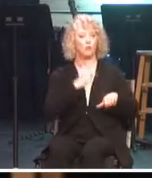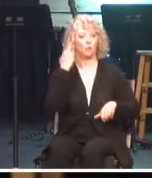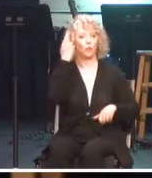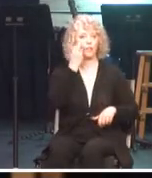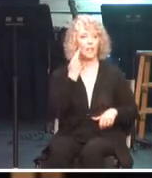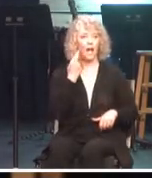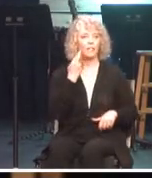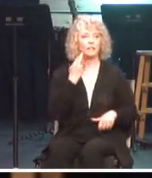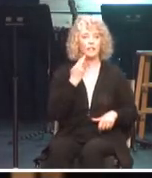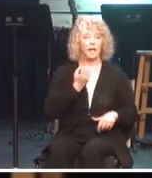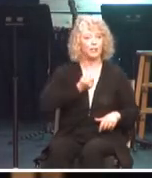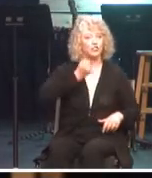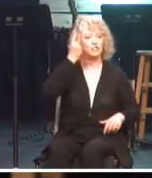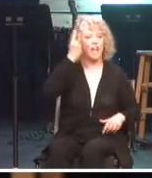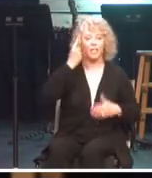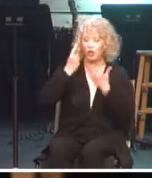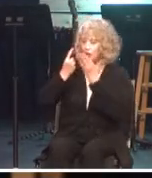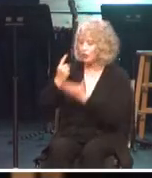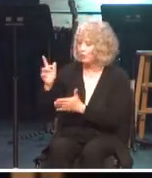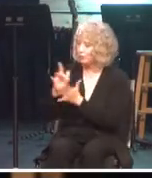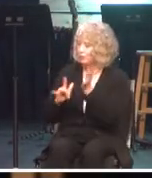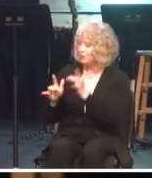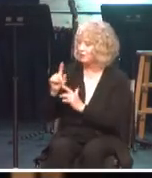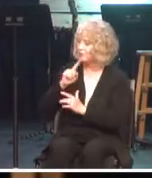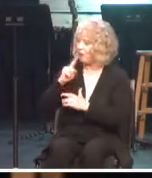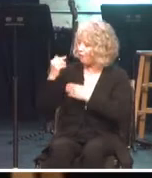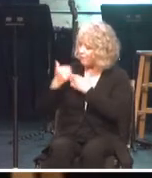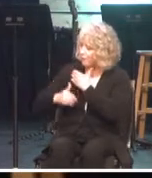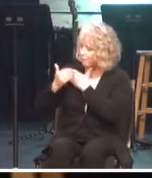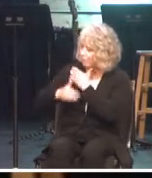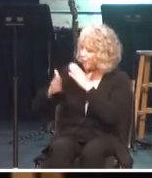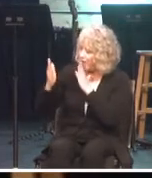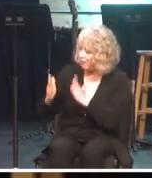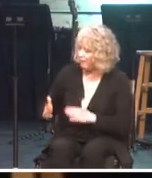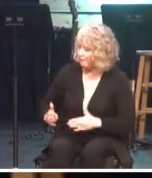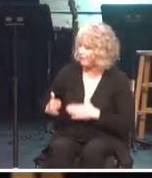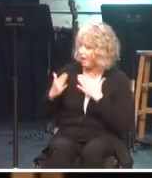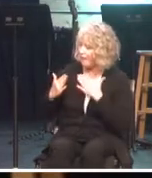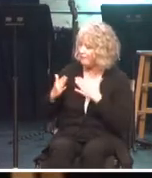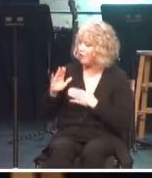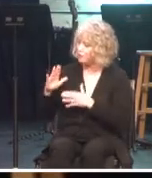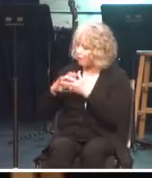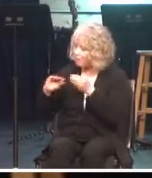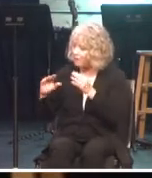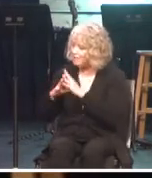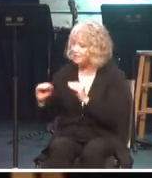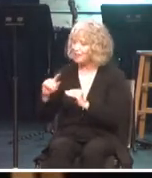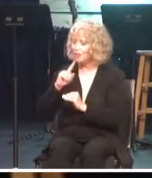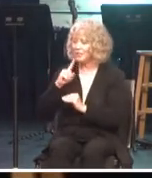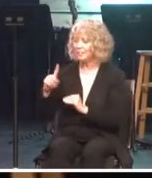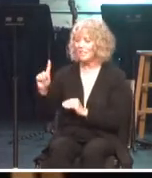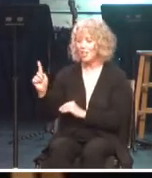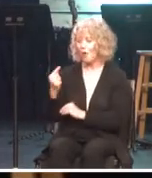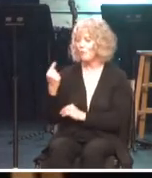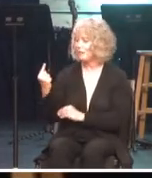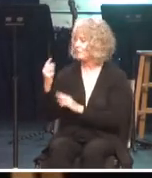and believe that he is the bread of life. That's his message. He's the exclusive savior from sin.